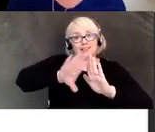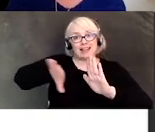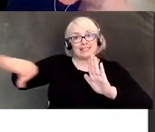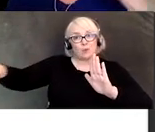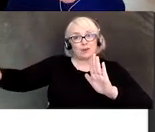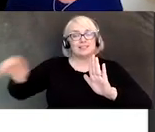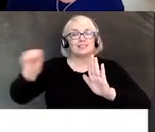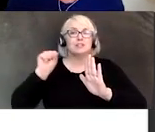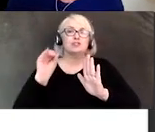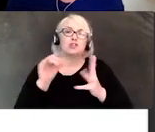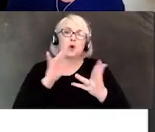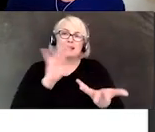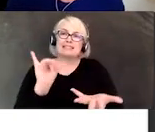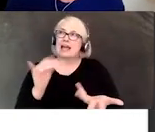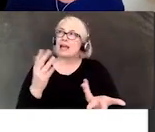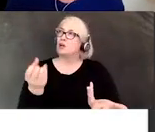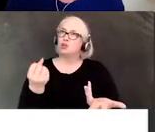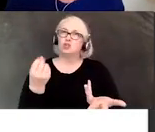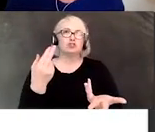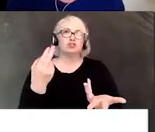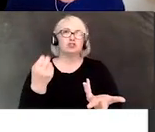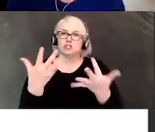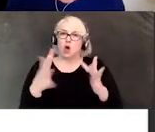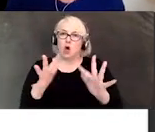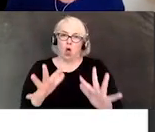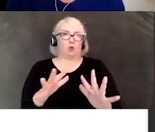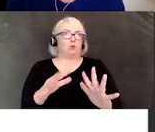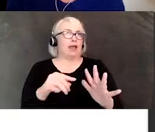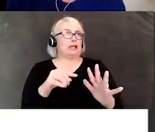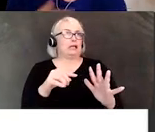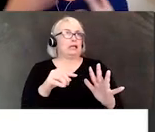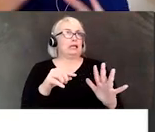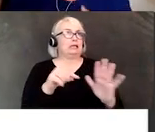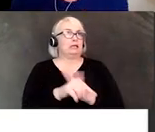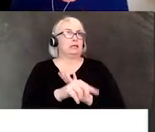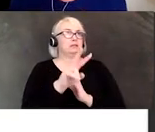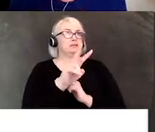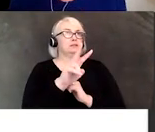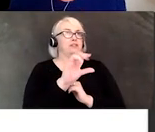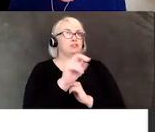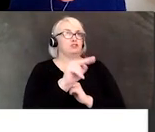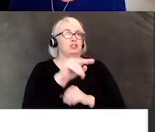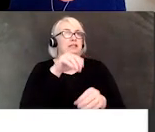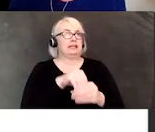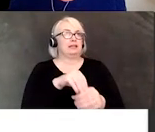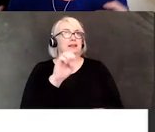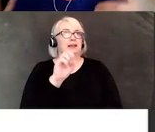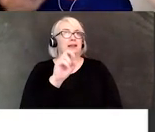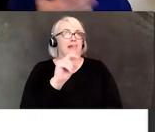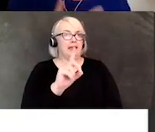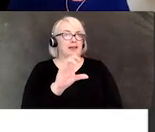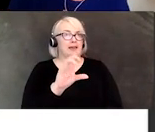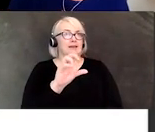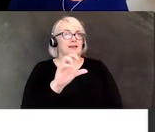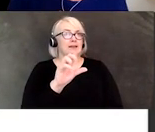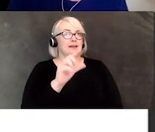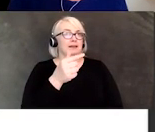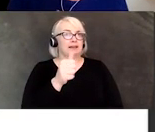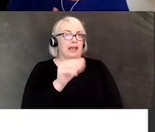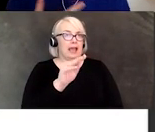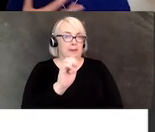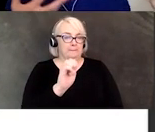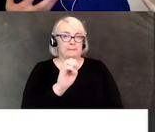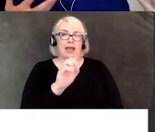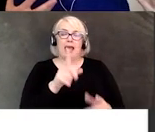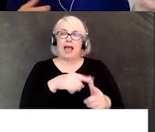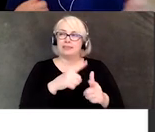already like killed vision in end game, then to see him come back to only die again.